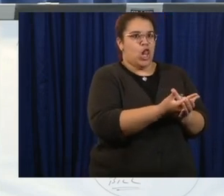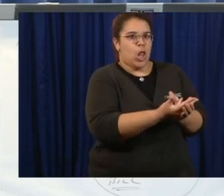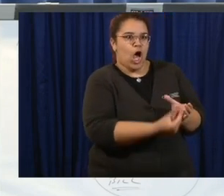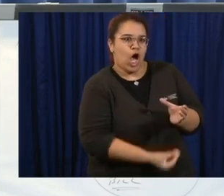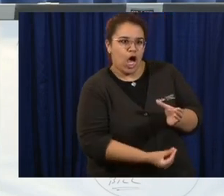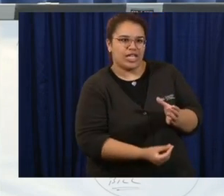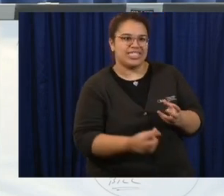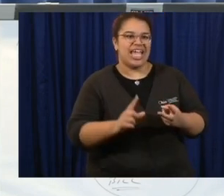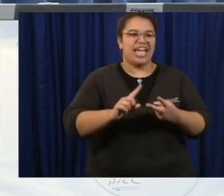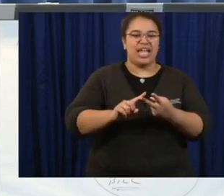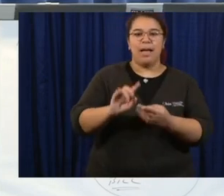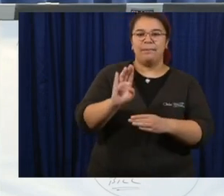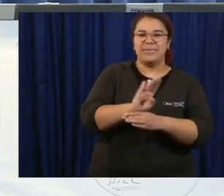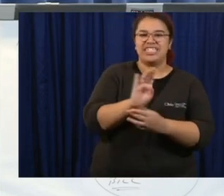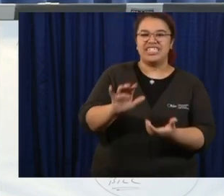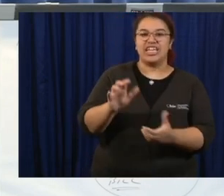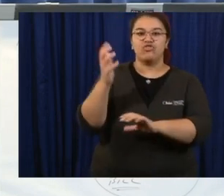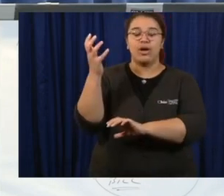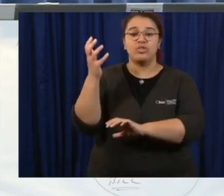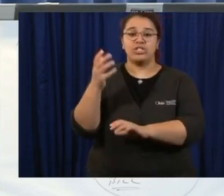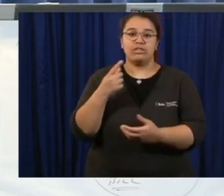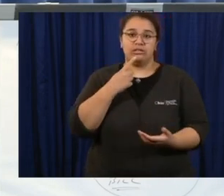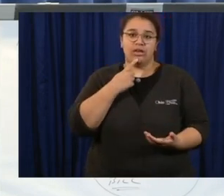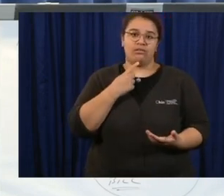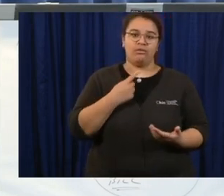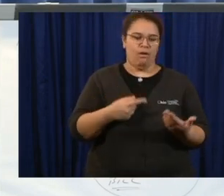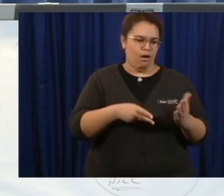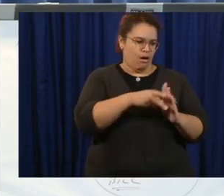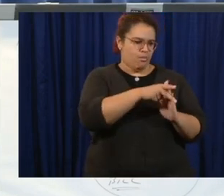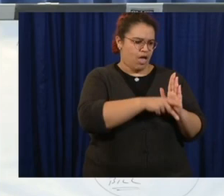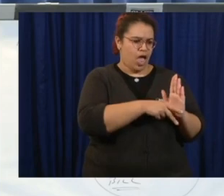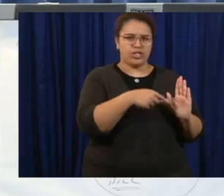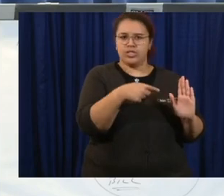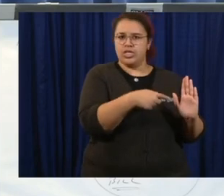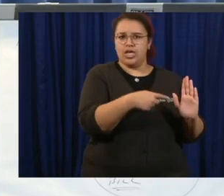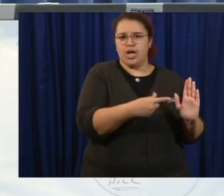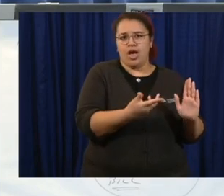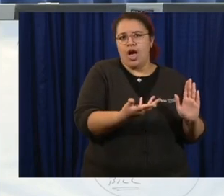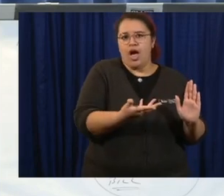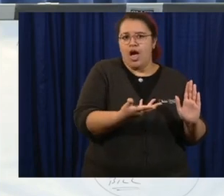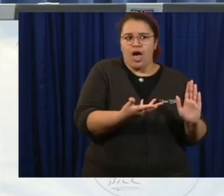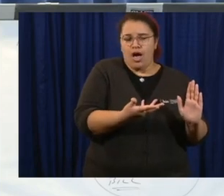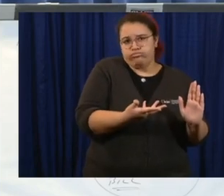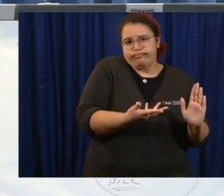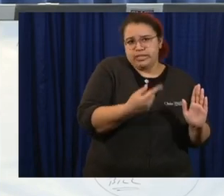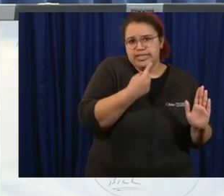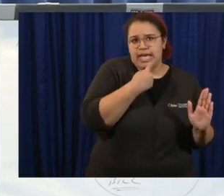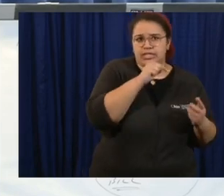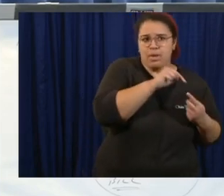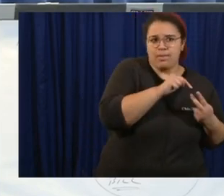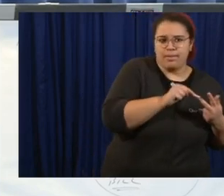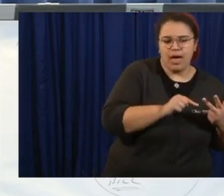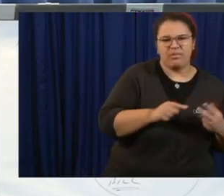for these policies for lifetimes and assume that we will be covered when catastrophe hits.